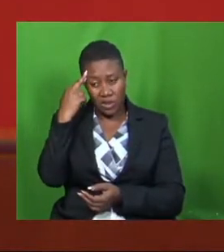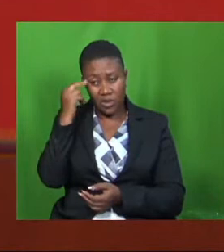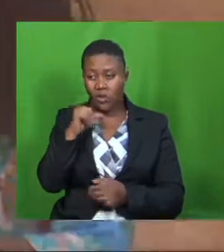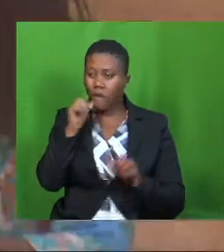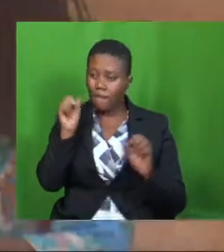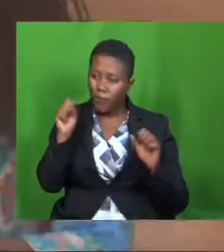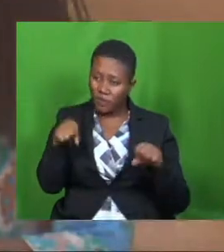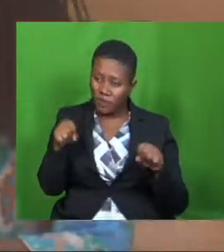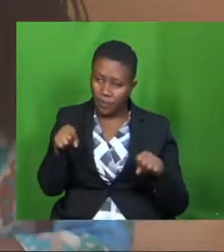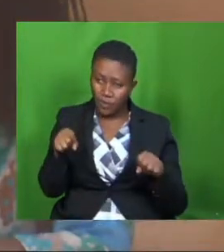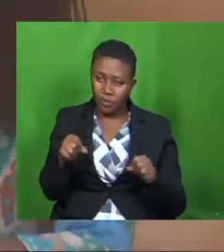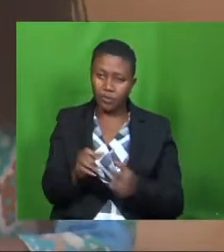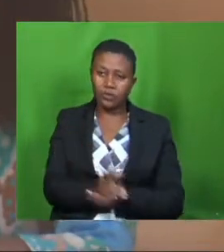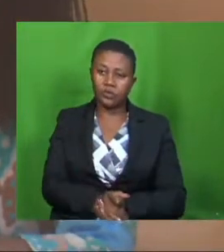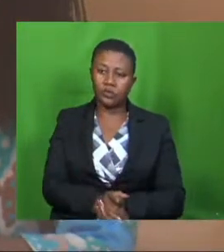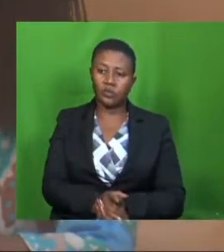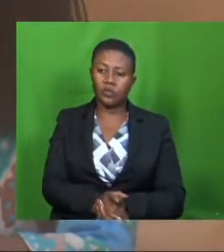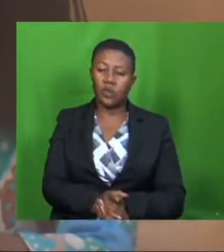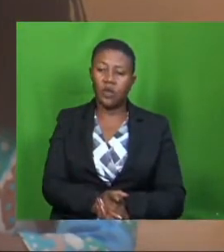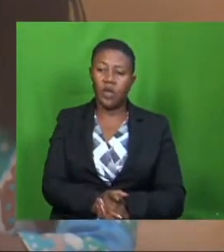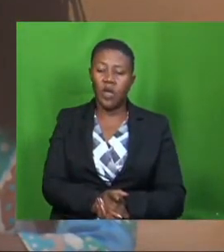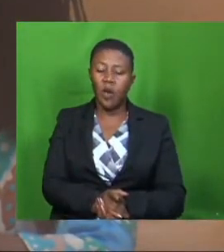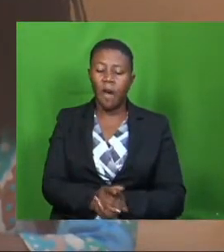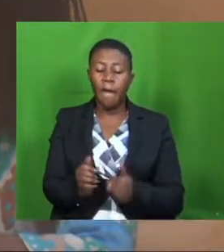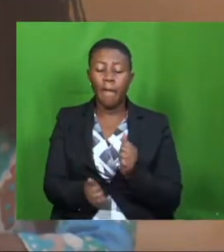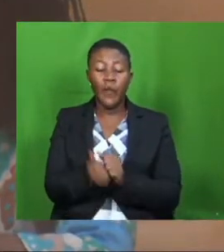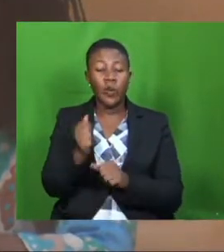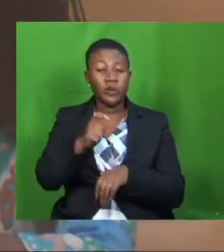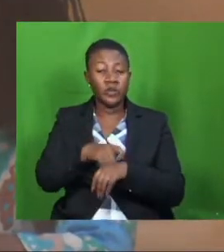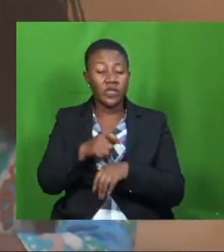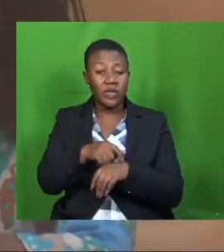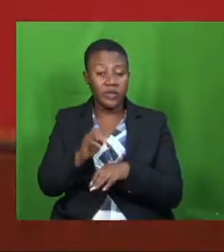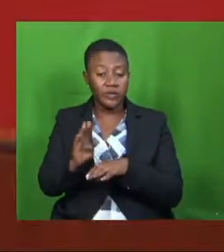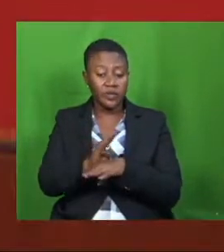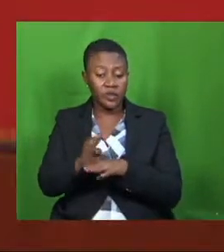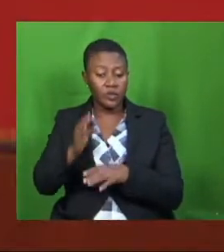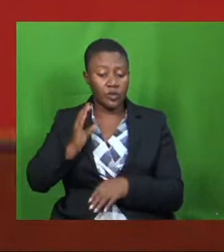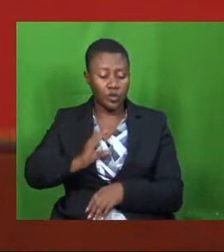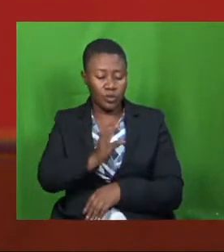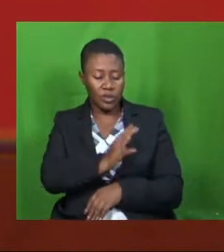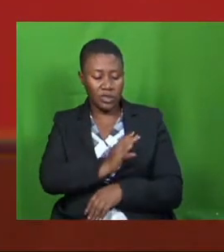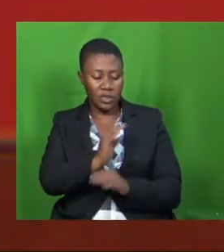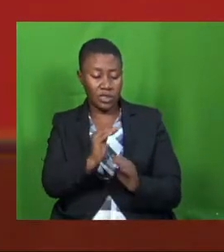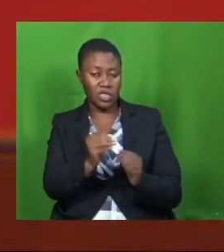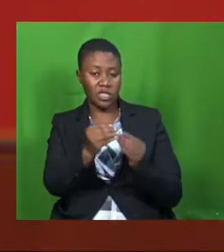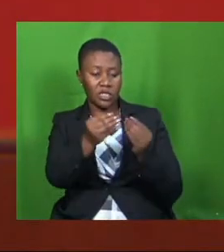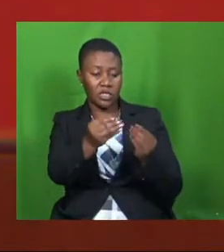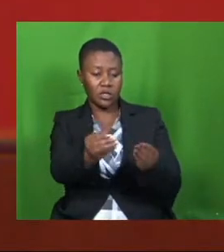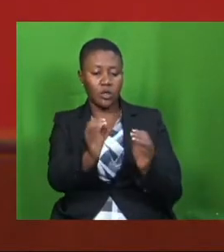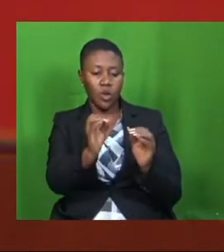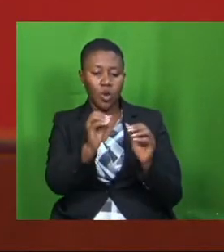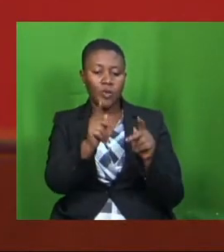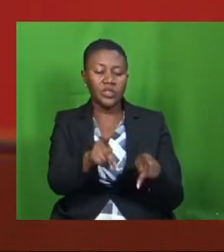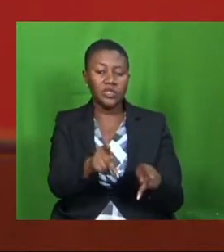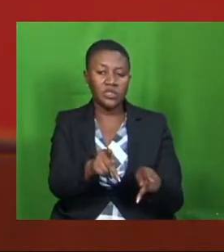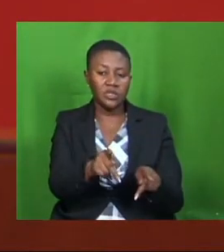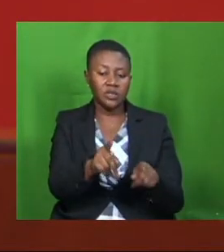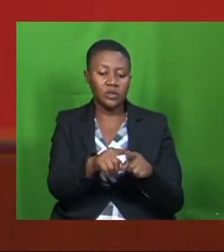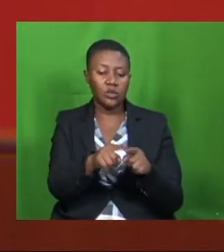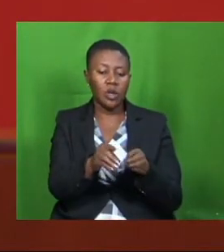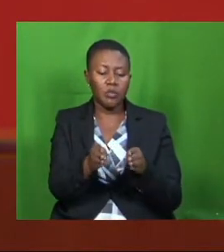When you are holding onto your gun, it means you are standing by the same position you took earlier on.